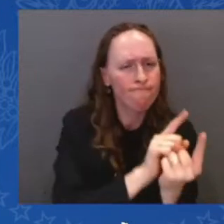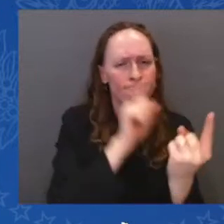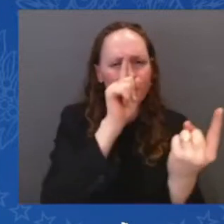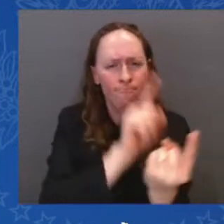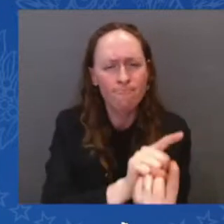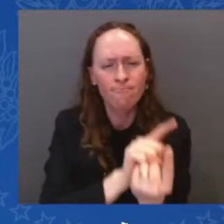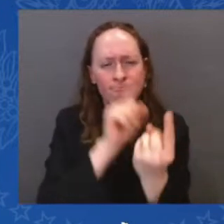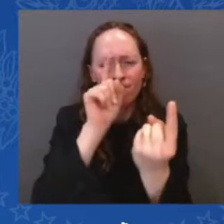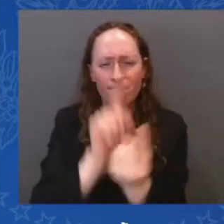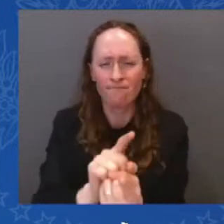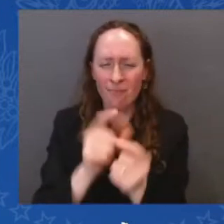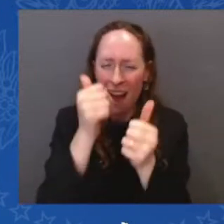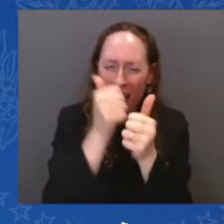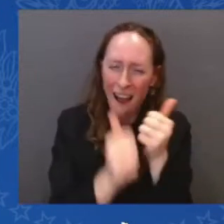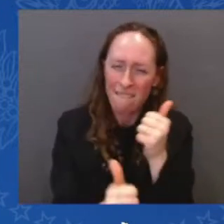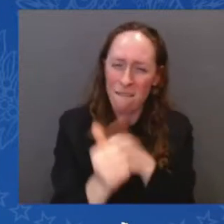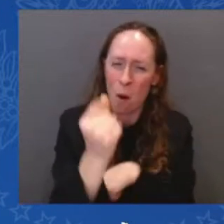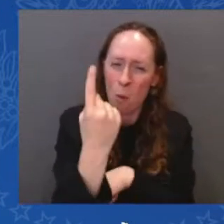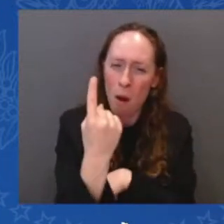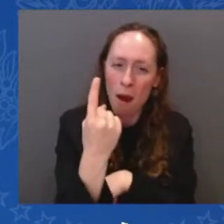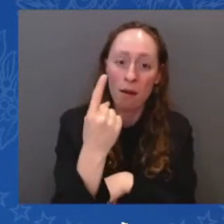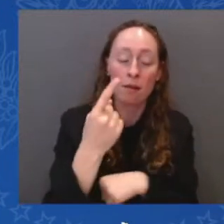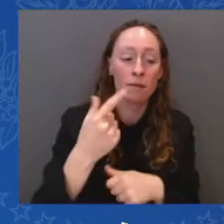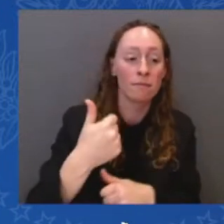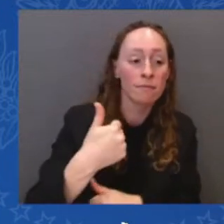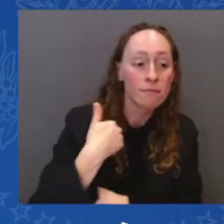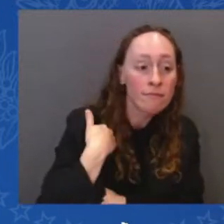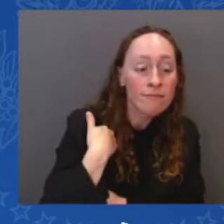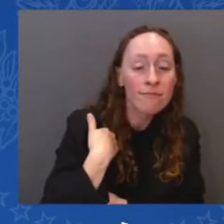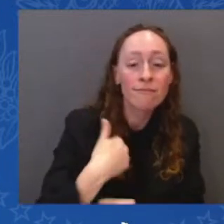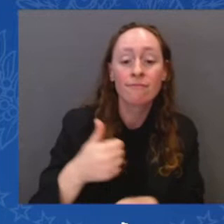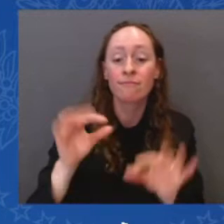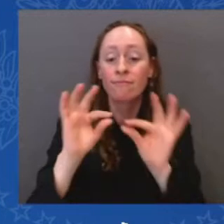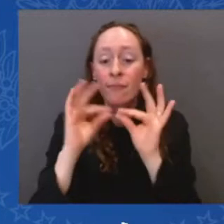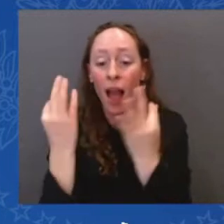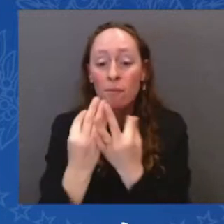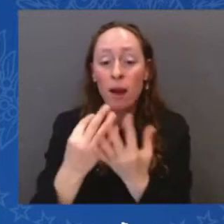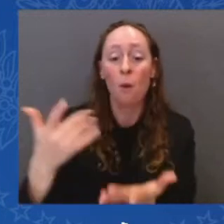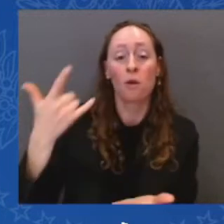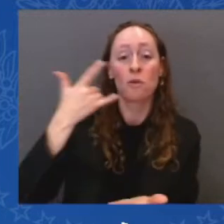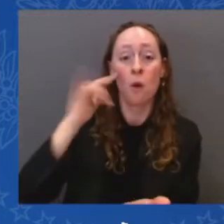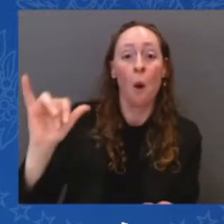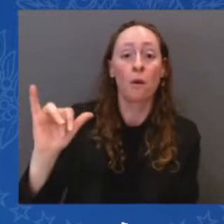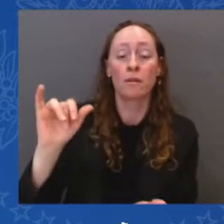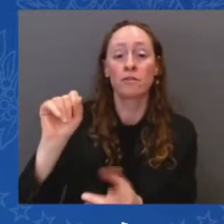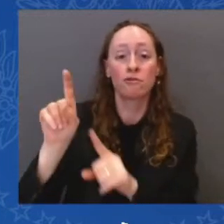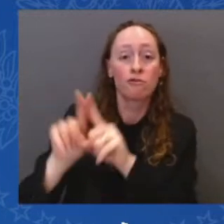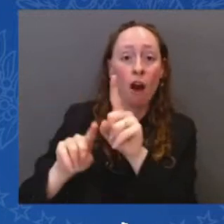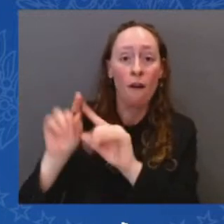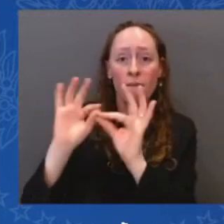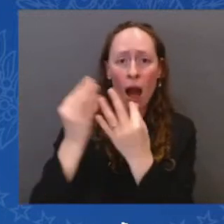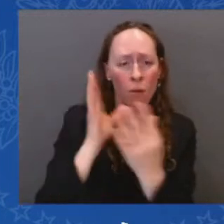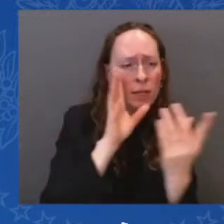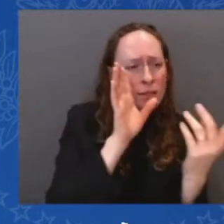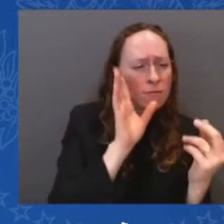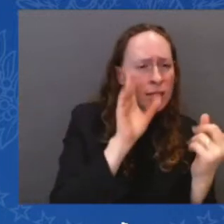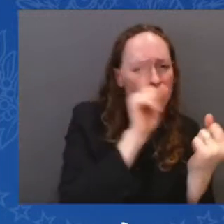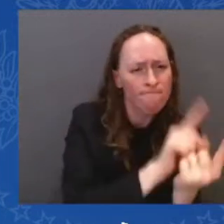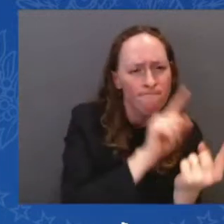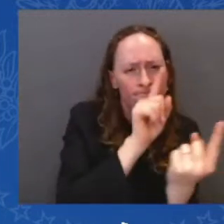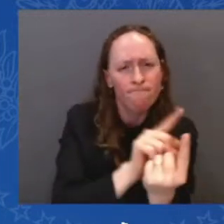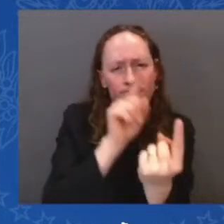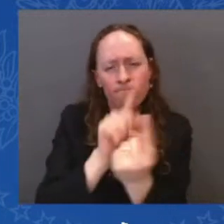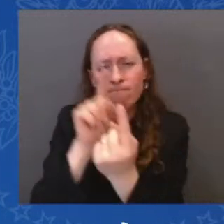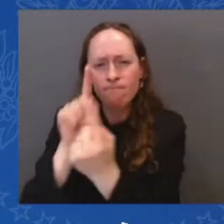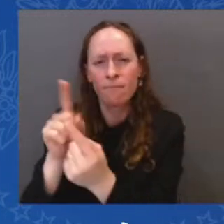matter how long it takes, so he can hear their story as well and show his respect. The Boston